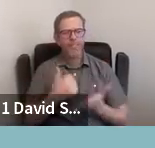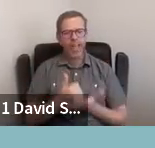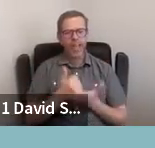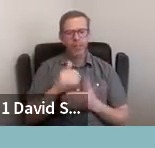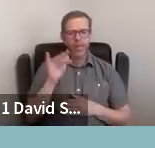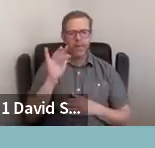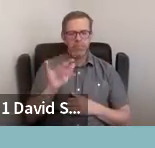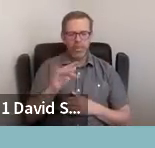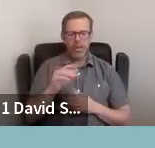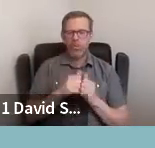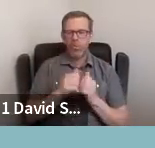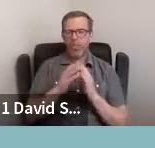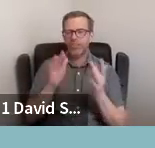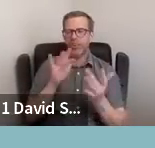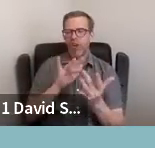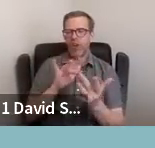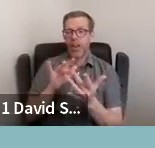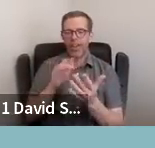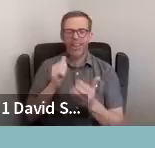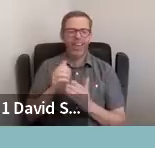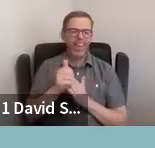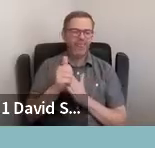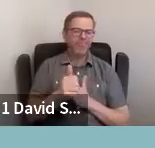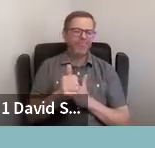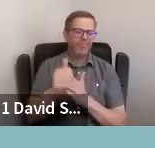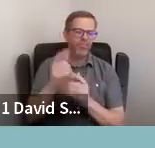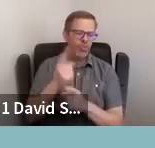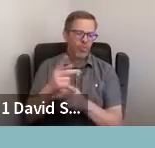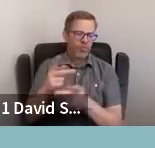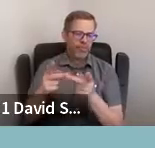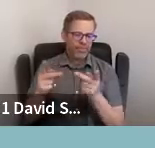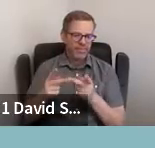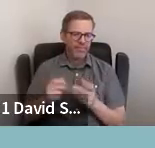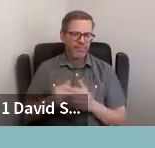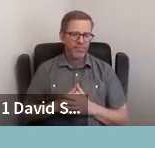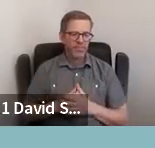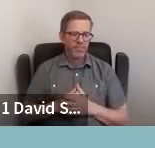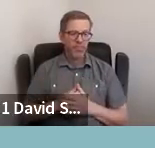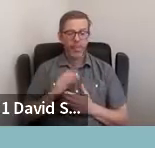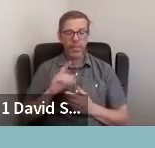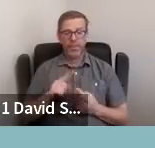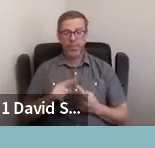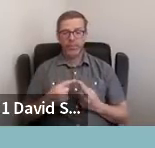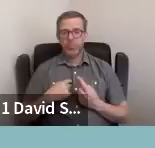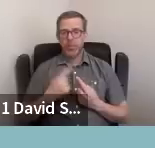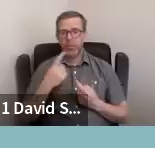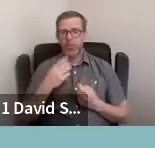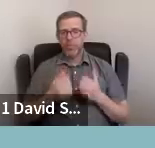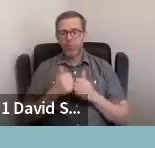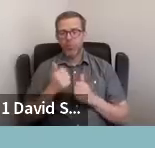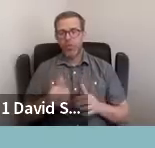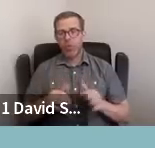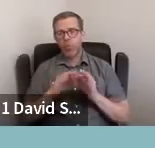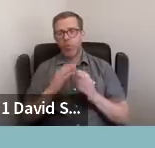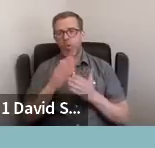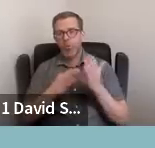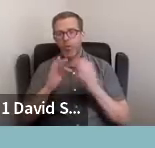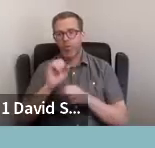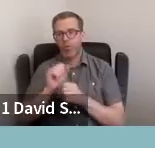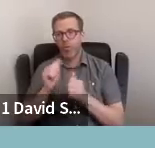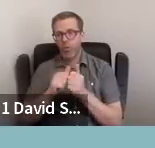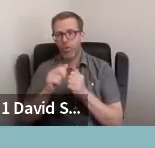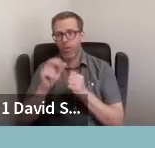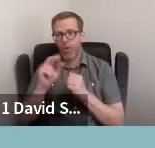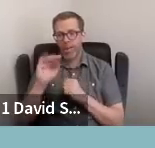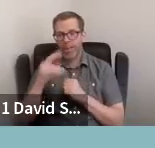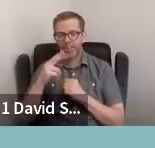general contacts that can point you in the right direction. And to me, one of the most important elements of working with the NIH is